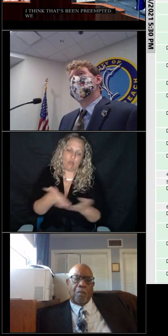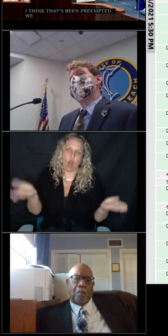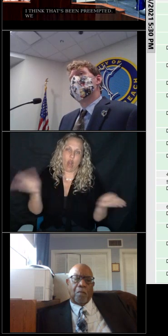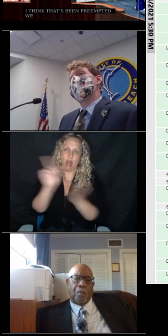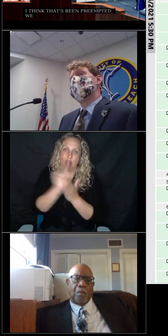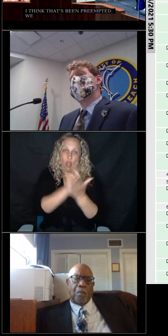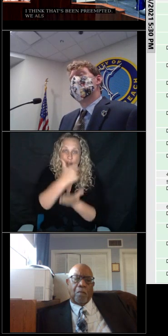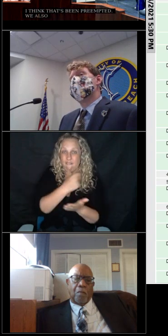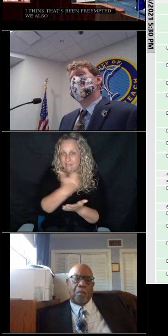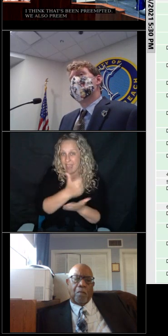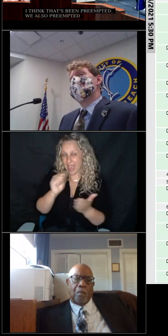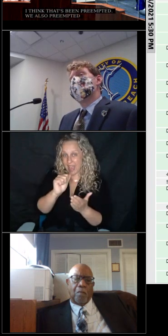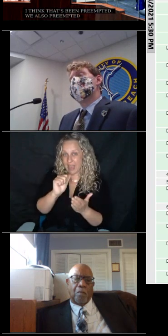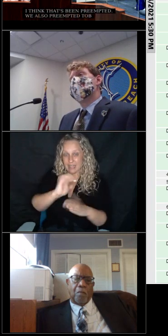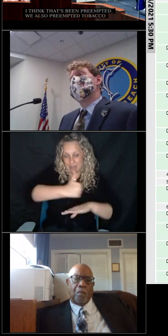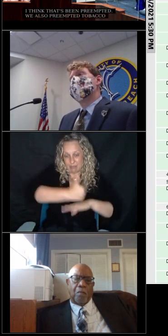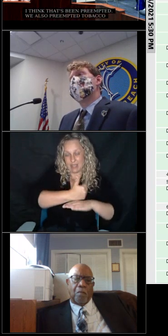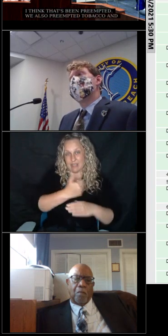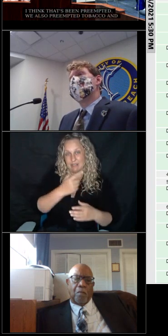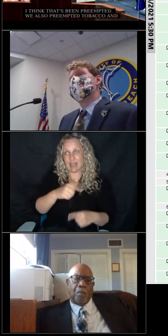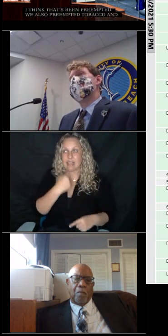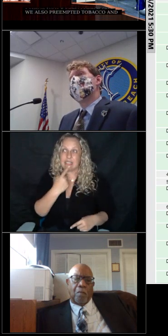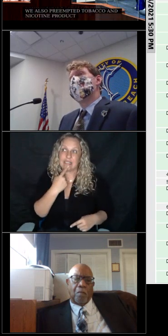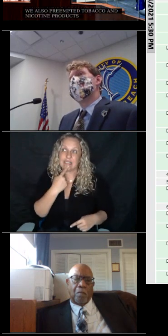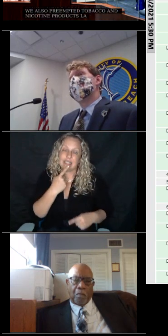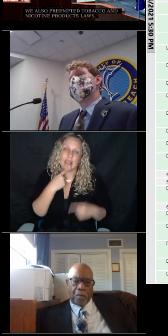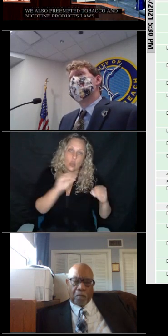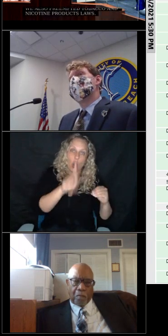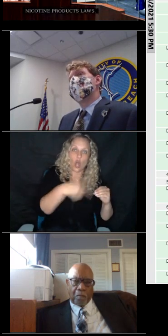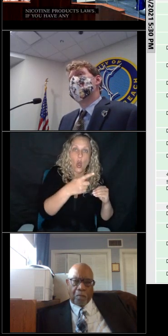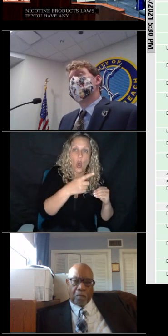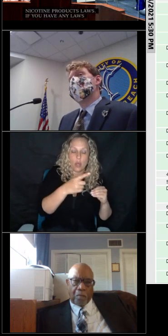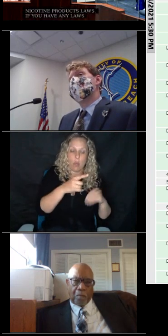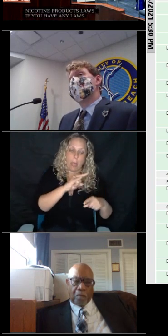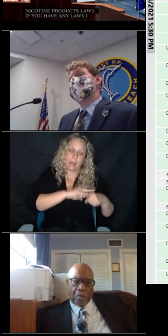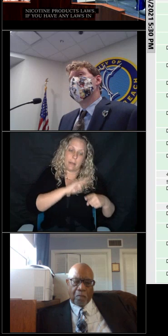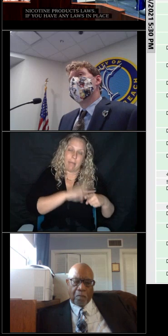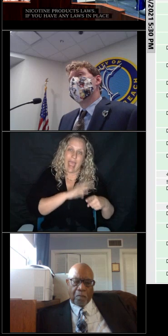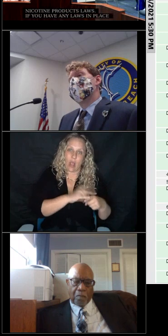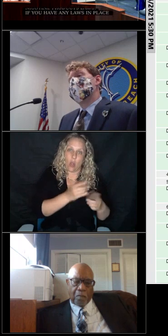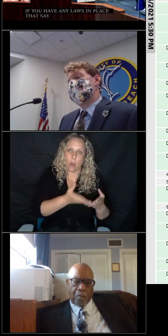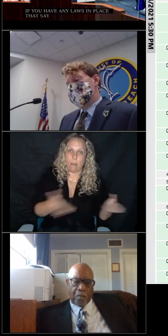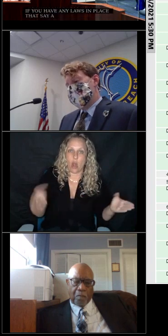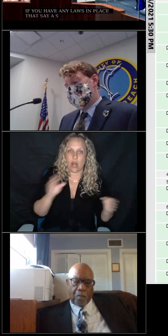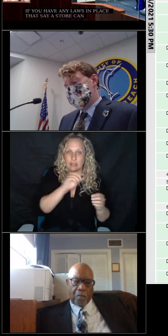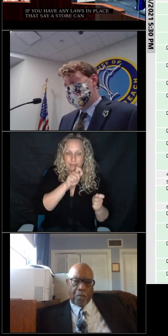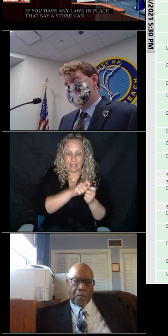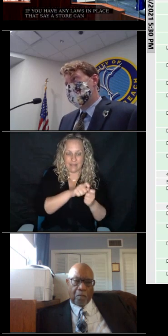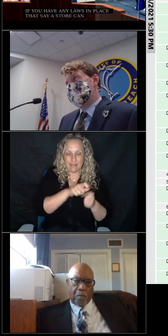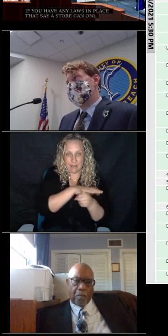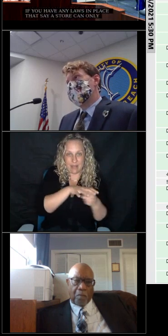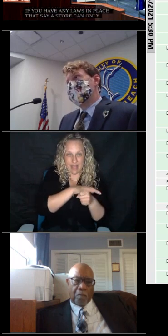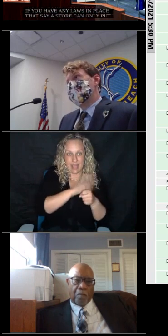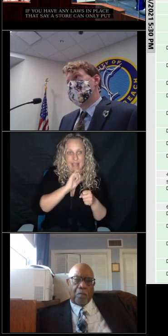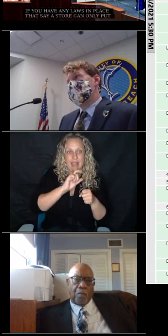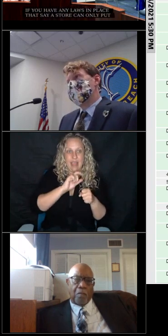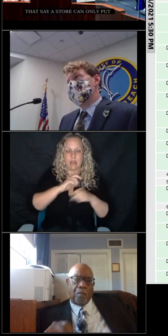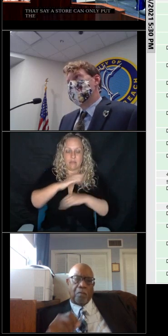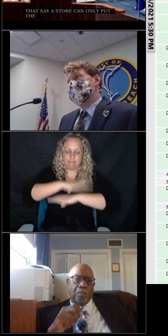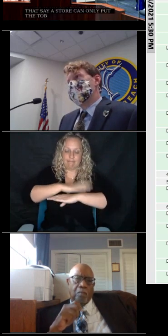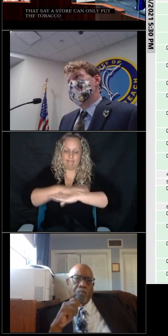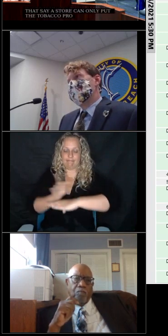any laws in place that say a store can only put the tobacco products in certain places, like behind the